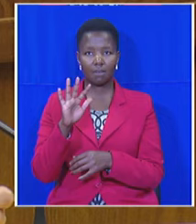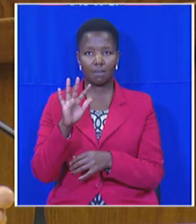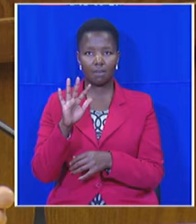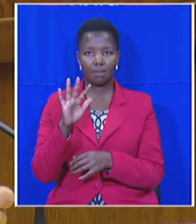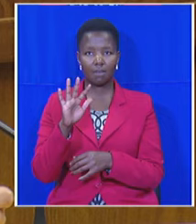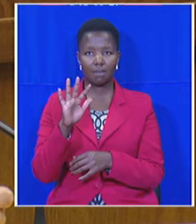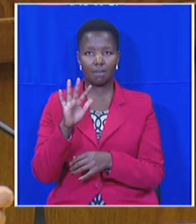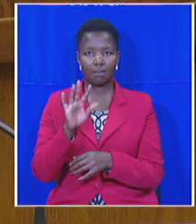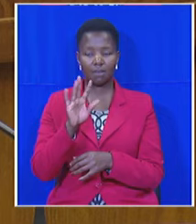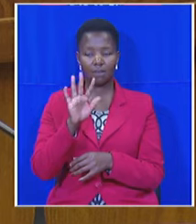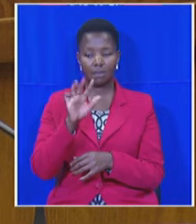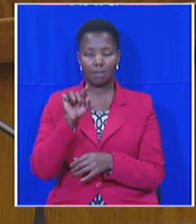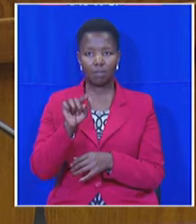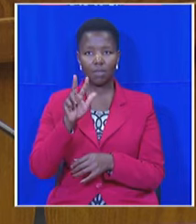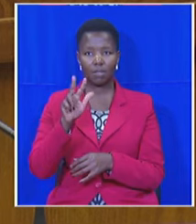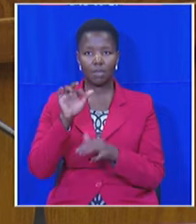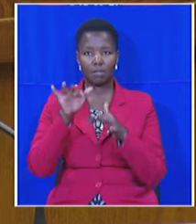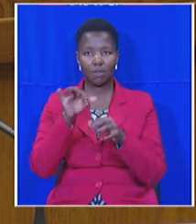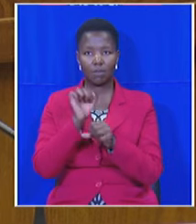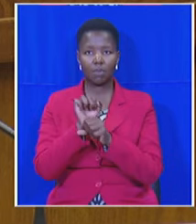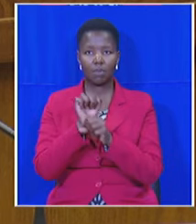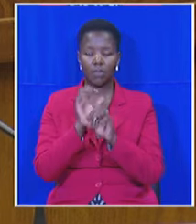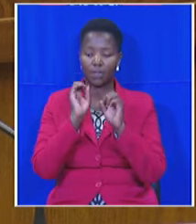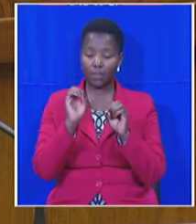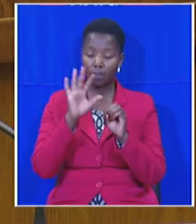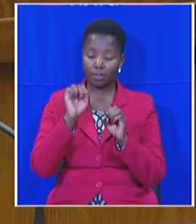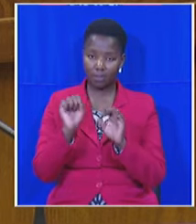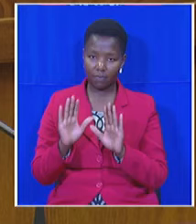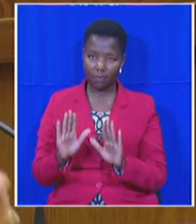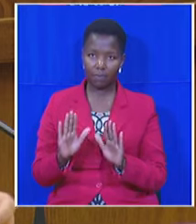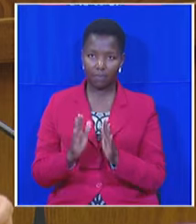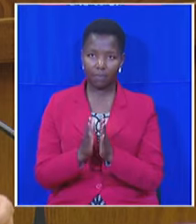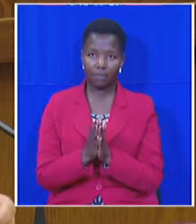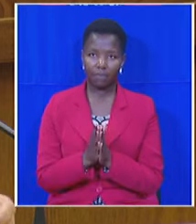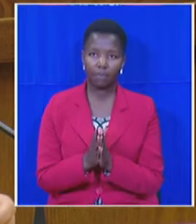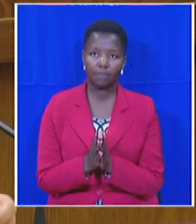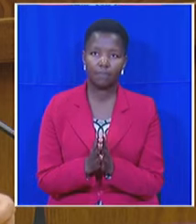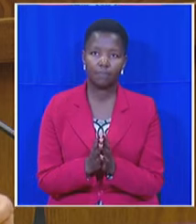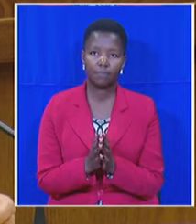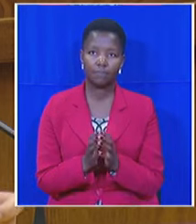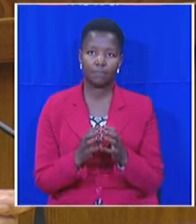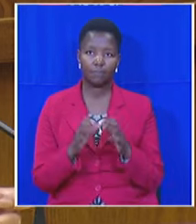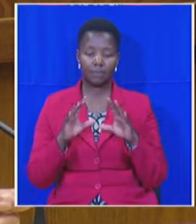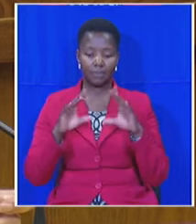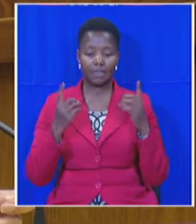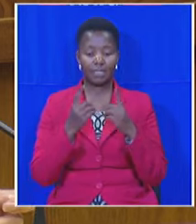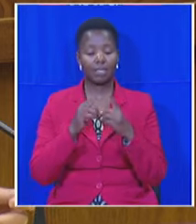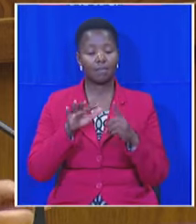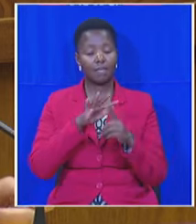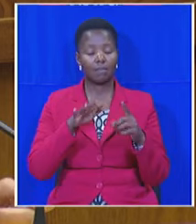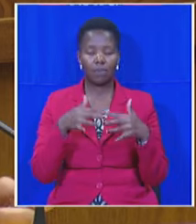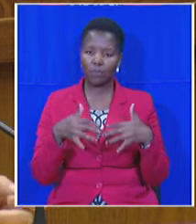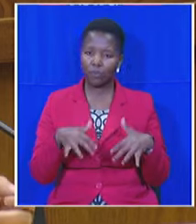8.9 miljoen werklose mense in Suid-Afrika. The DA believes that this department can be more proactive